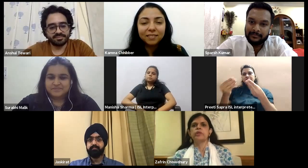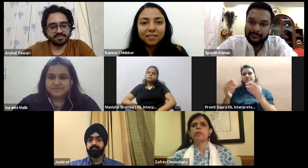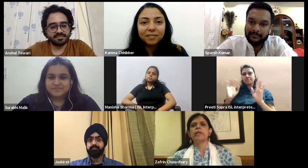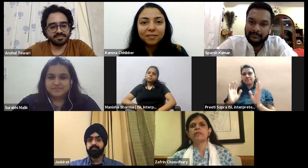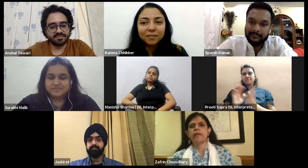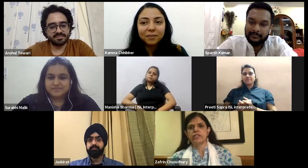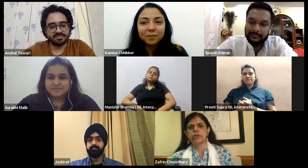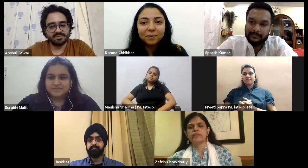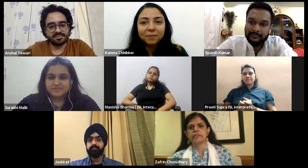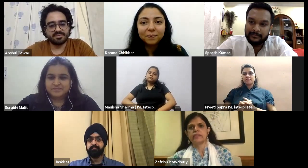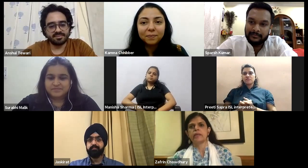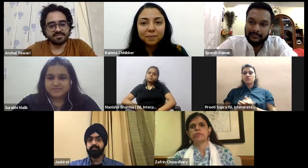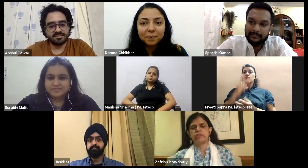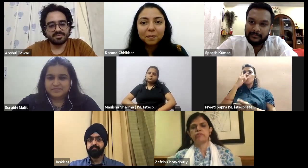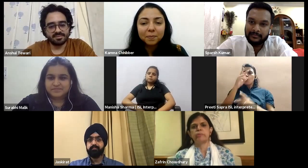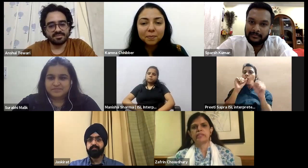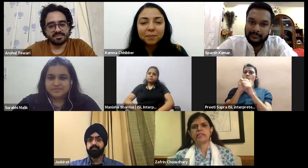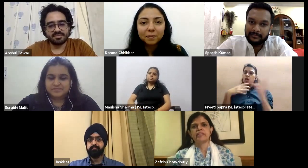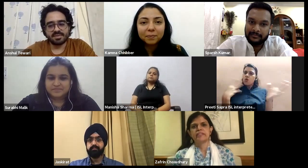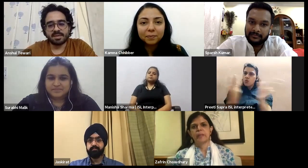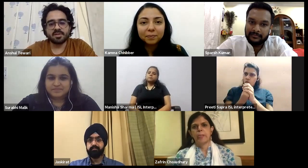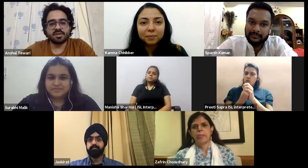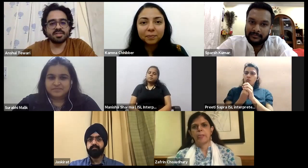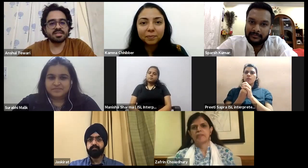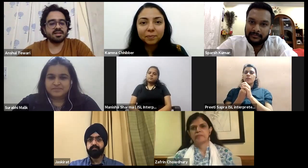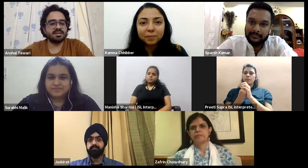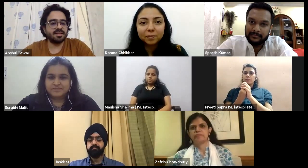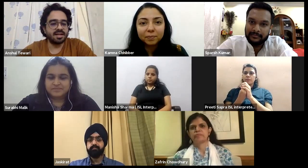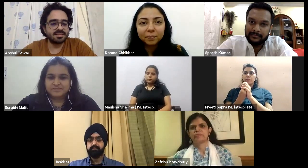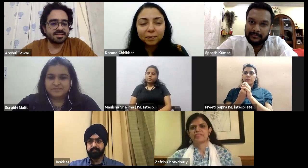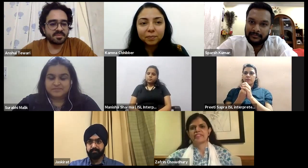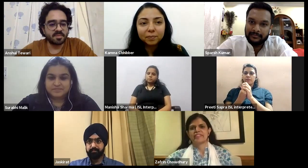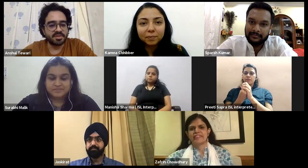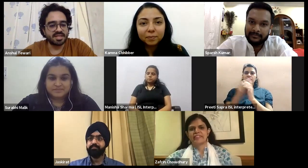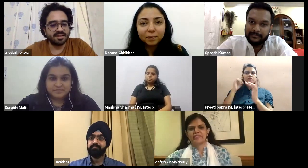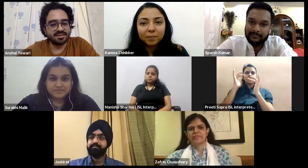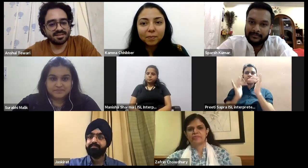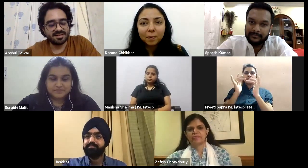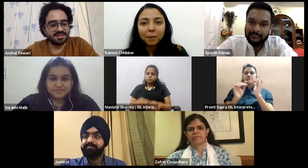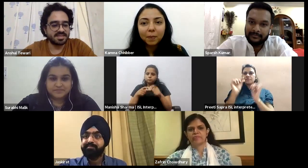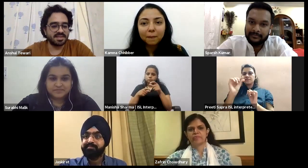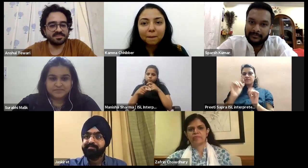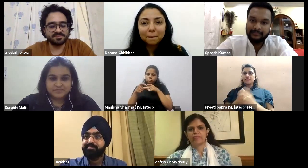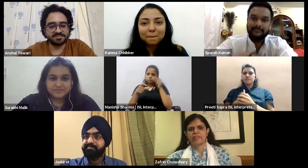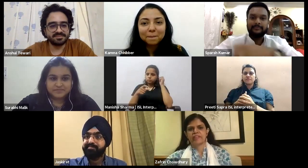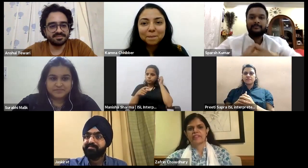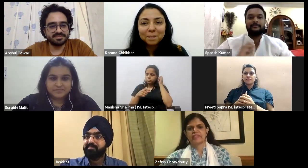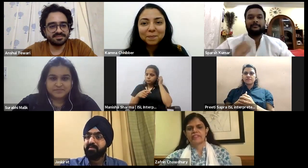to make the right choices in terms of information. Absolutely. Jaskirat, any last tips from your side as